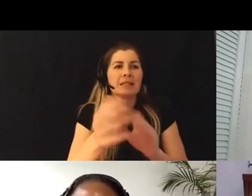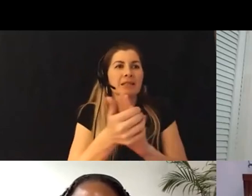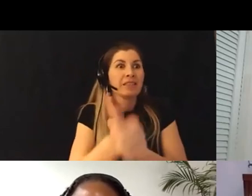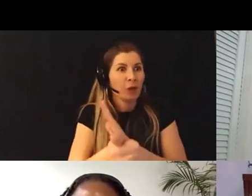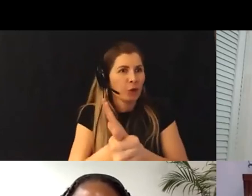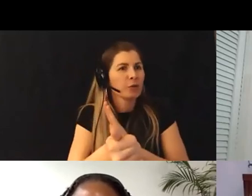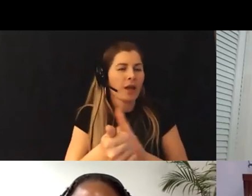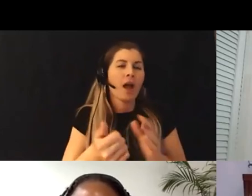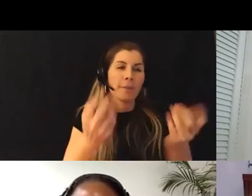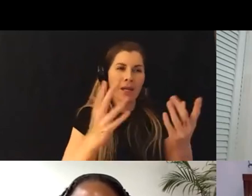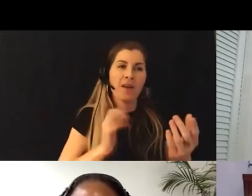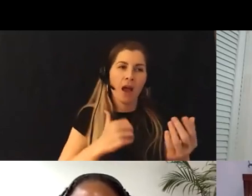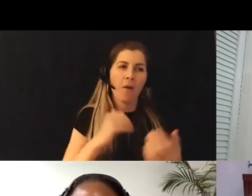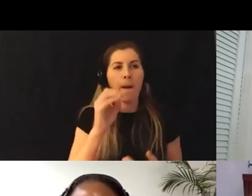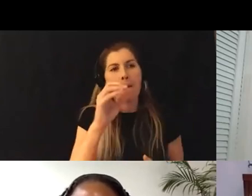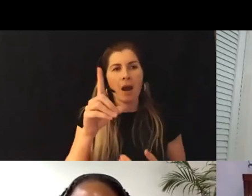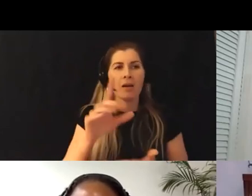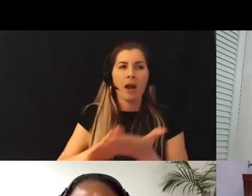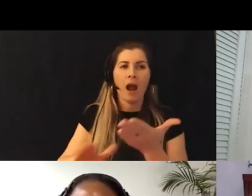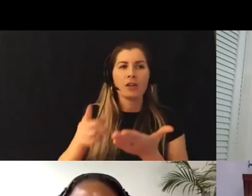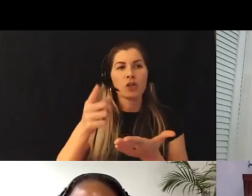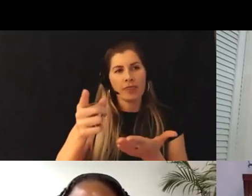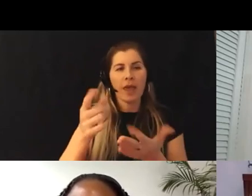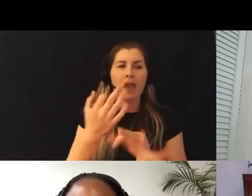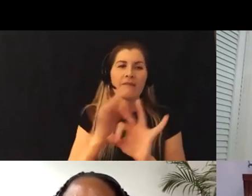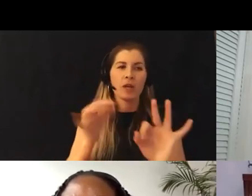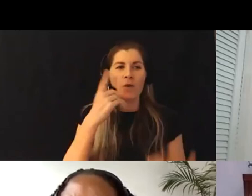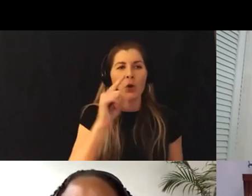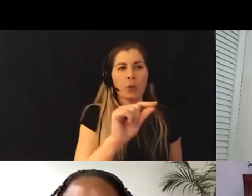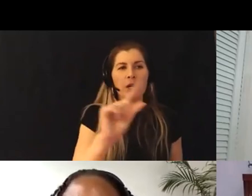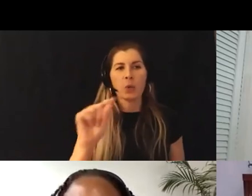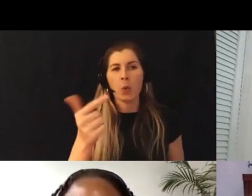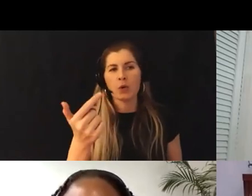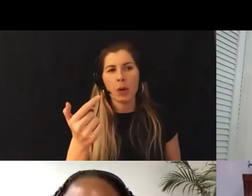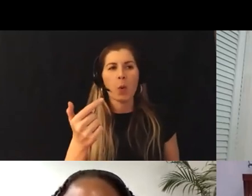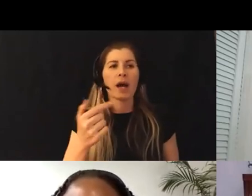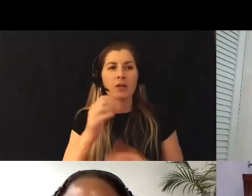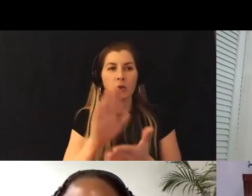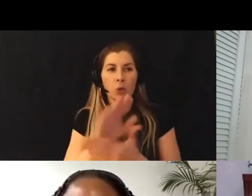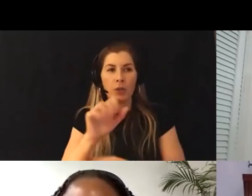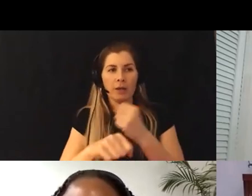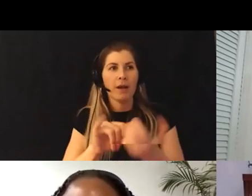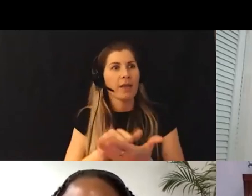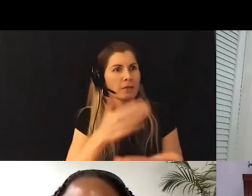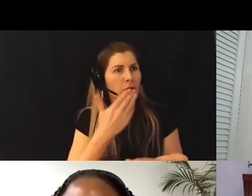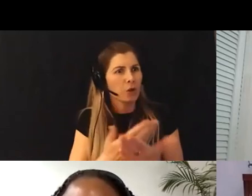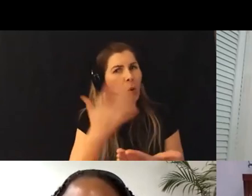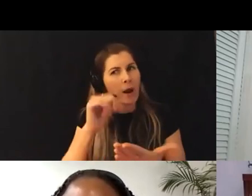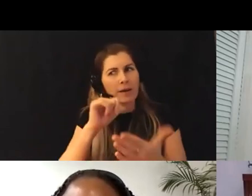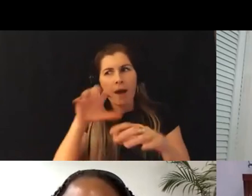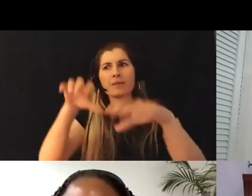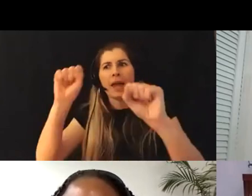are free during for the 2020-2021 school year. So that would be a great opportunity to take a community college class